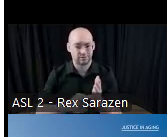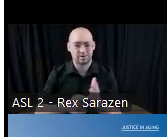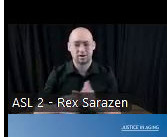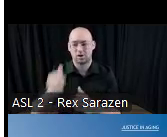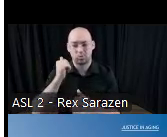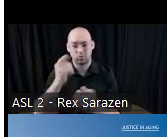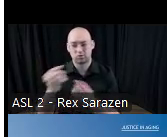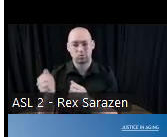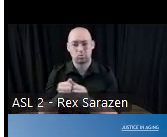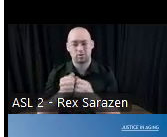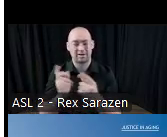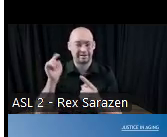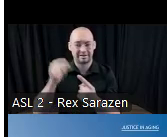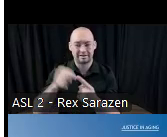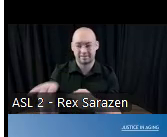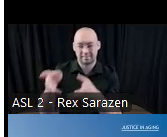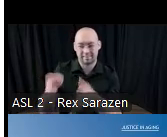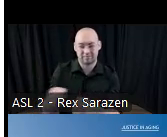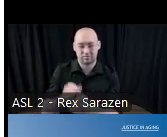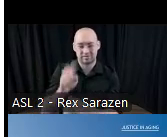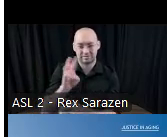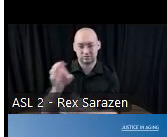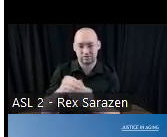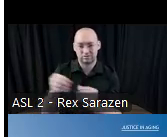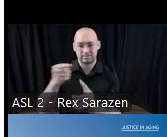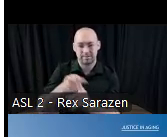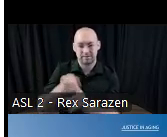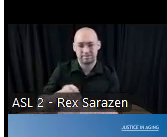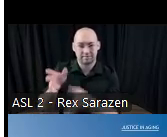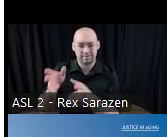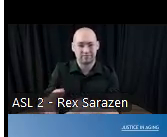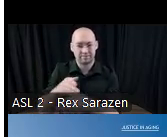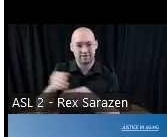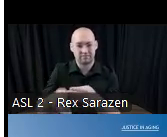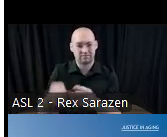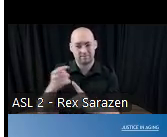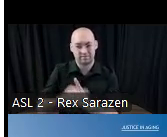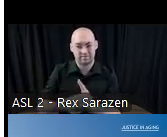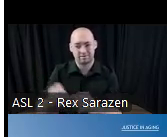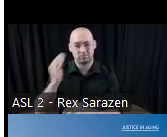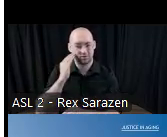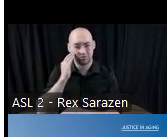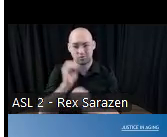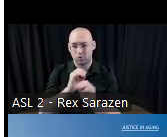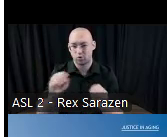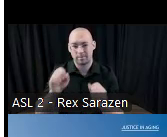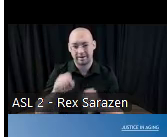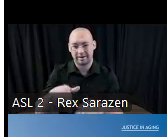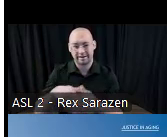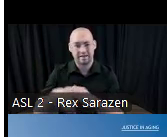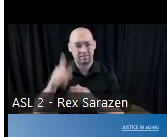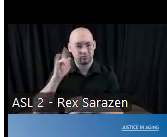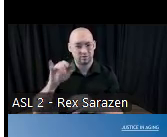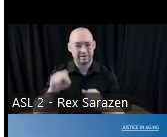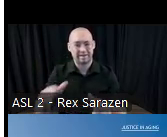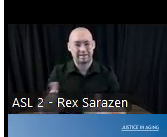only $600 per month of income. So I think all of us know here that nobody in California can live on $600 a